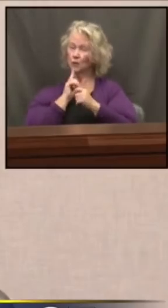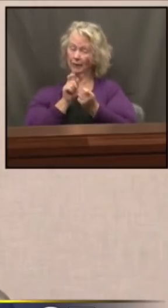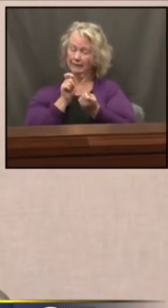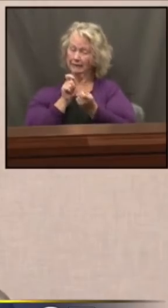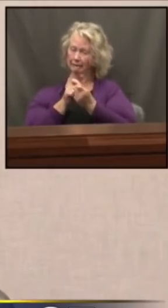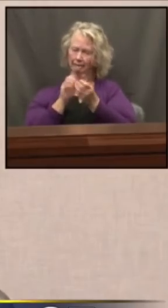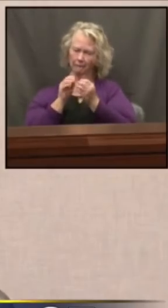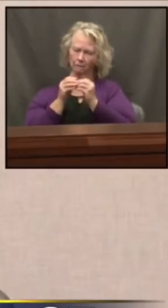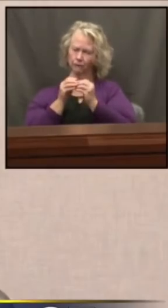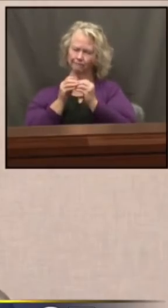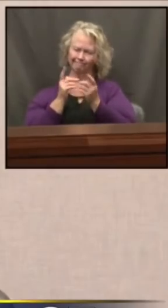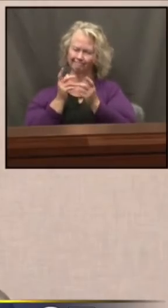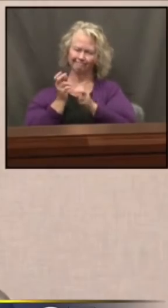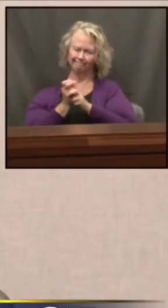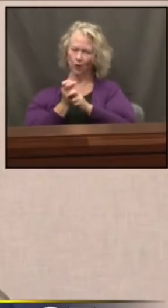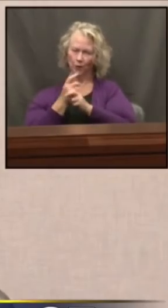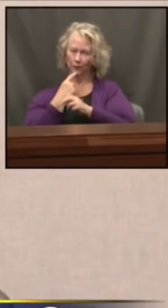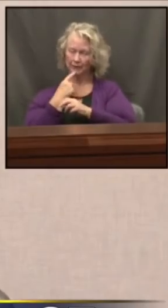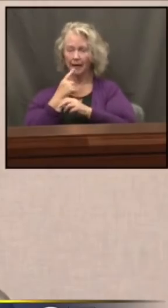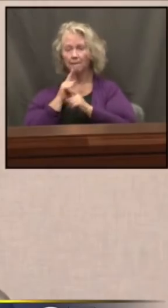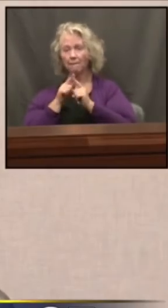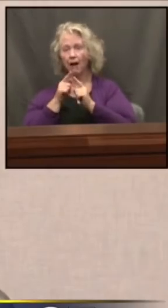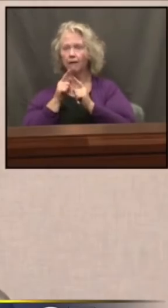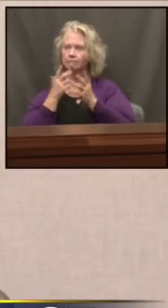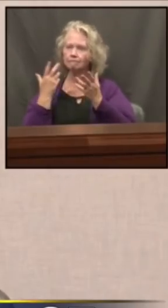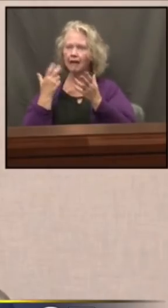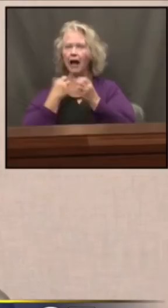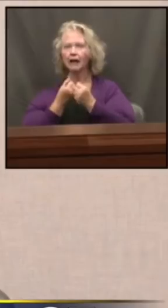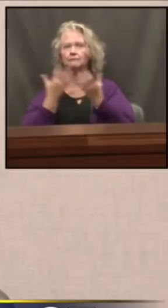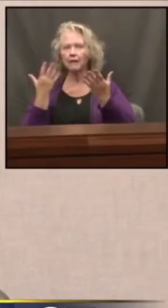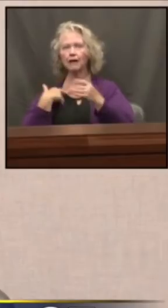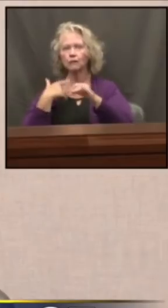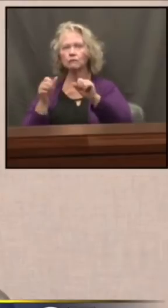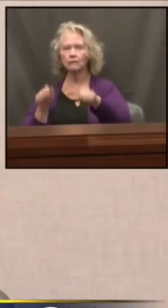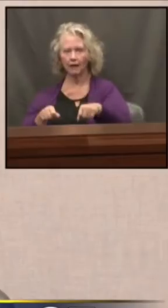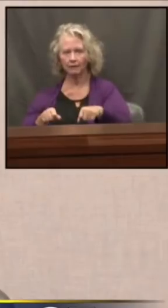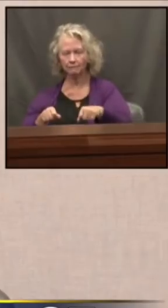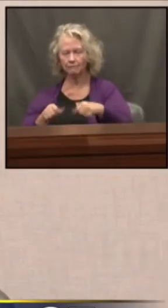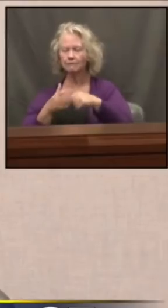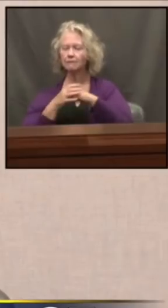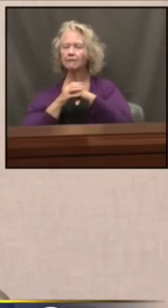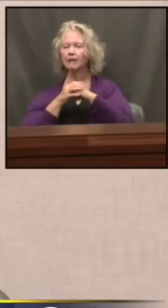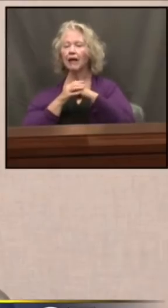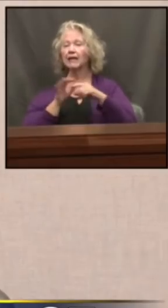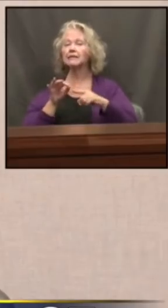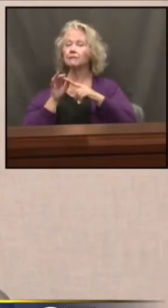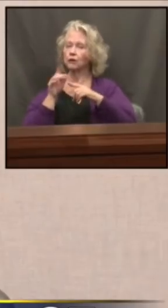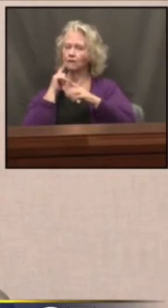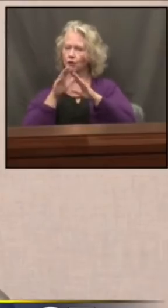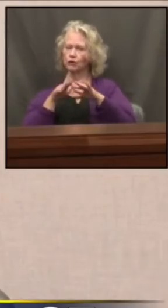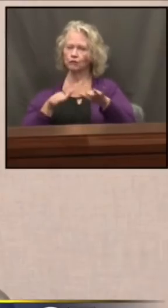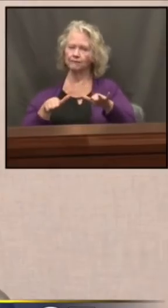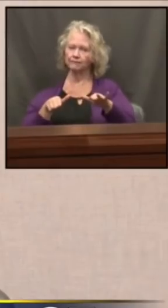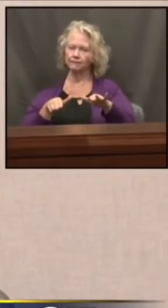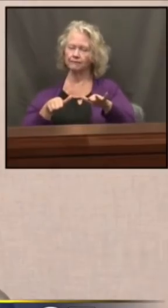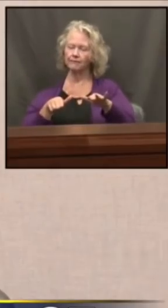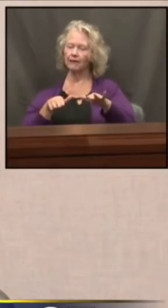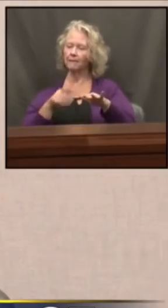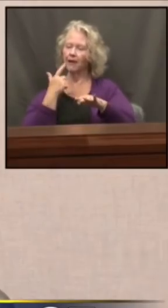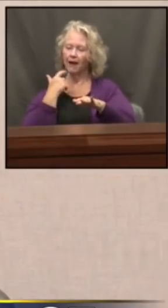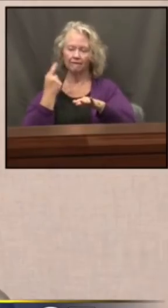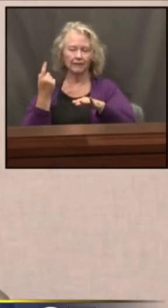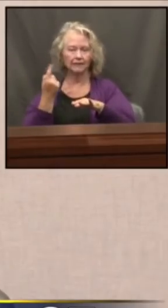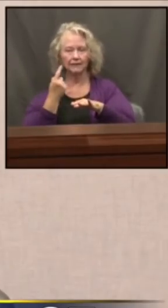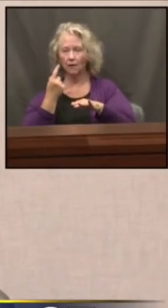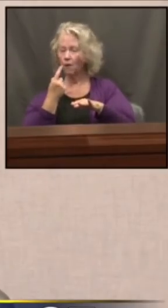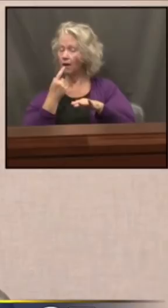you, but as many as possible is going to be the key, and especially for children, because if somebody who